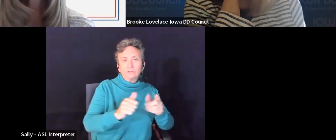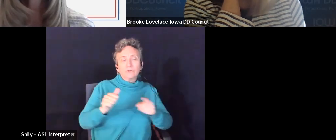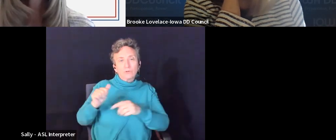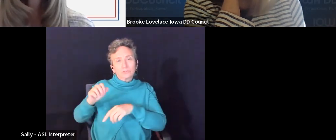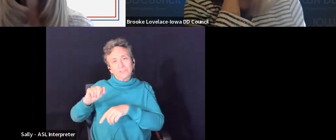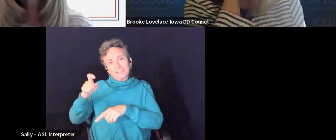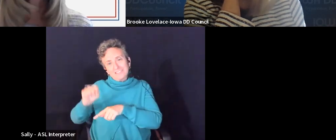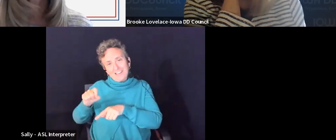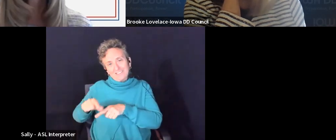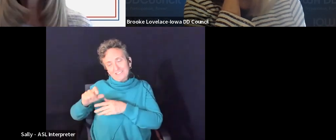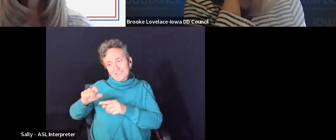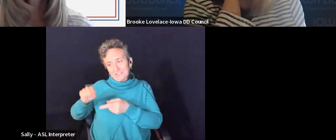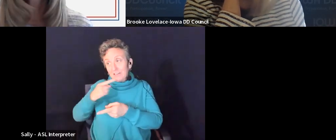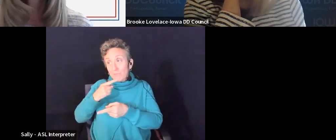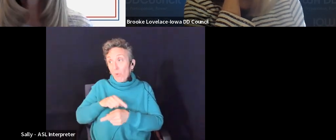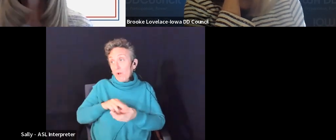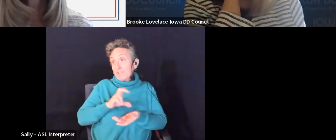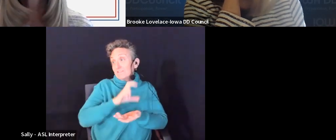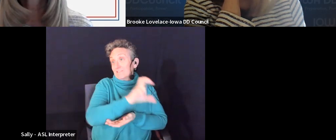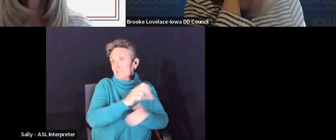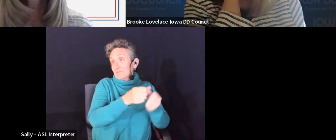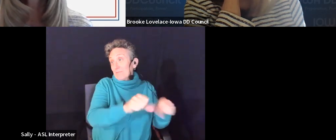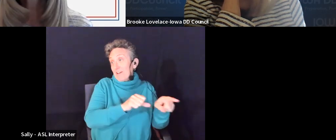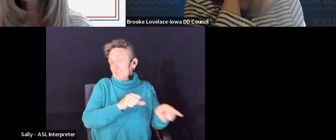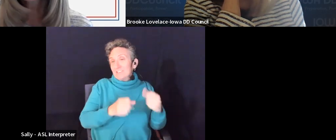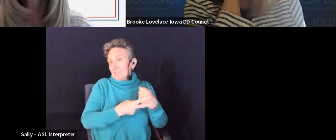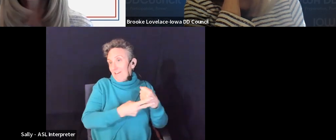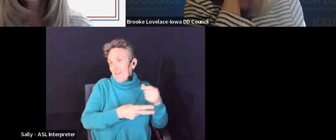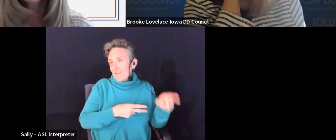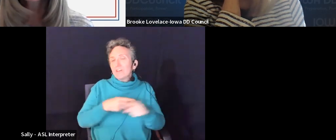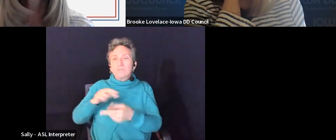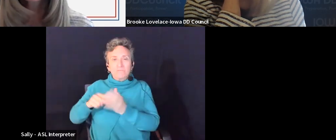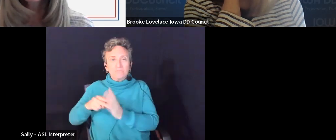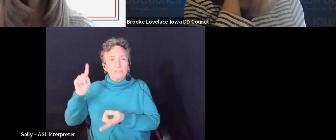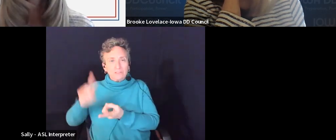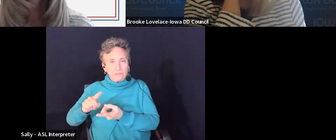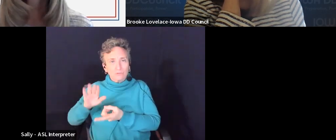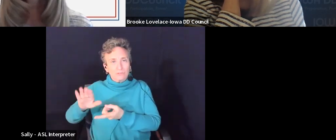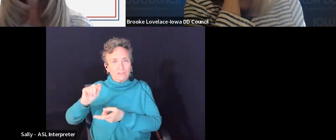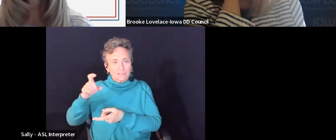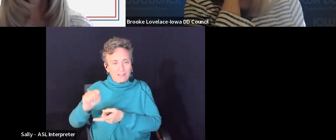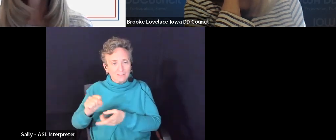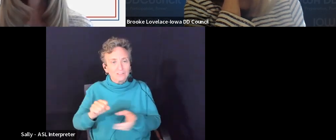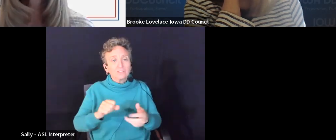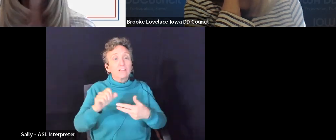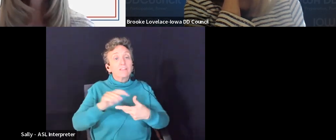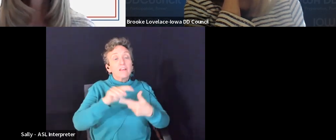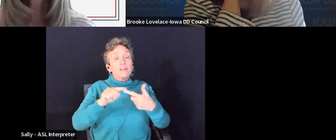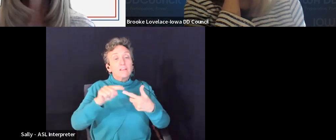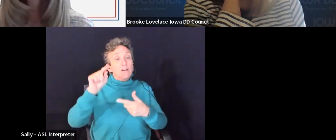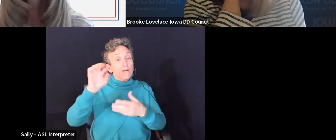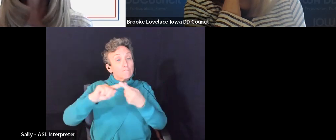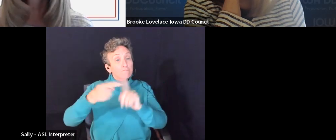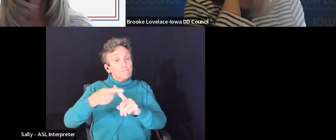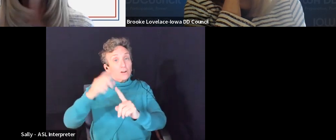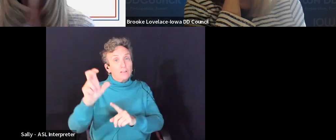their taxes. They've got a good friend that gave them $1,500 directly into their IAble account. That friend can take a tax